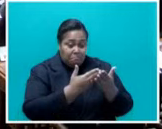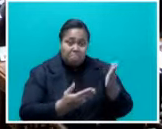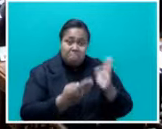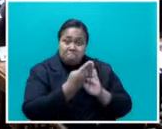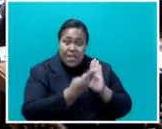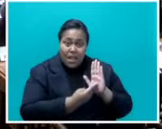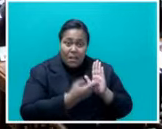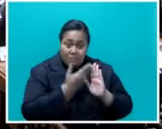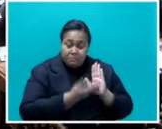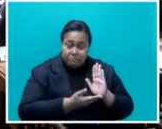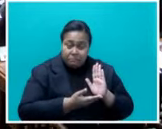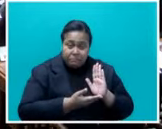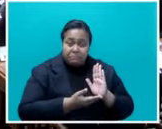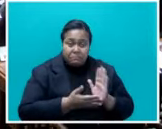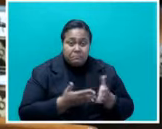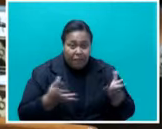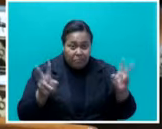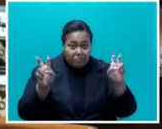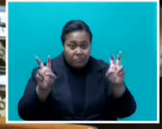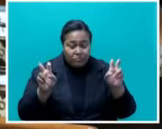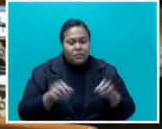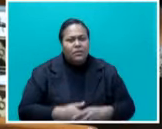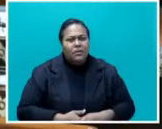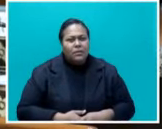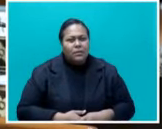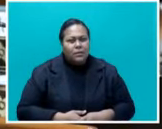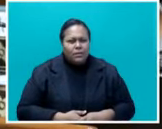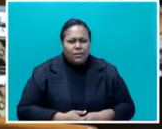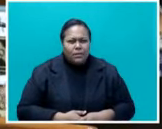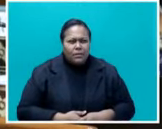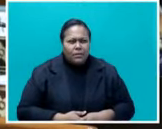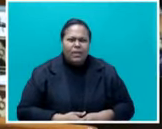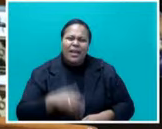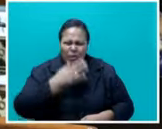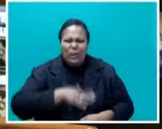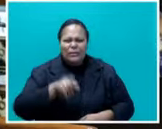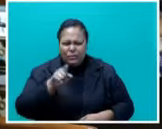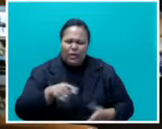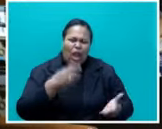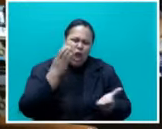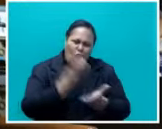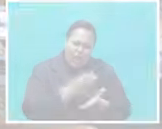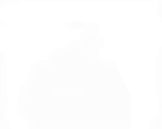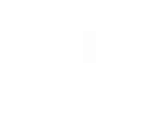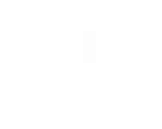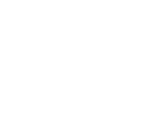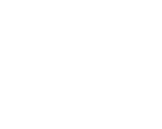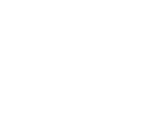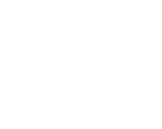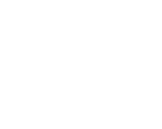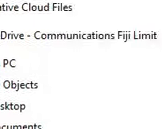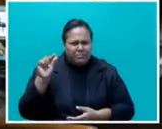view, is really to correct the incompetence of